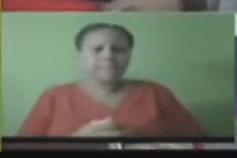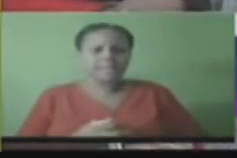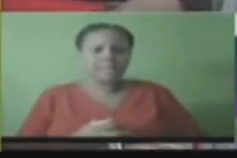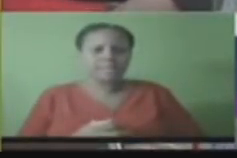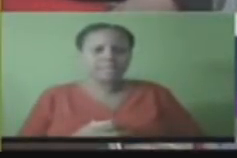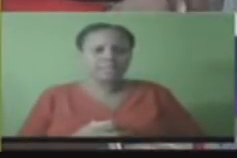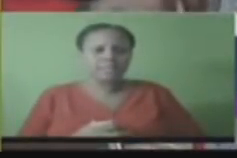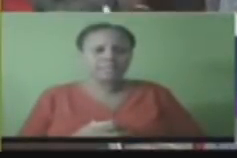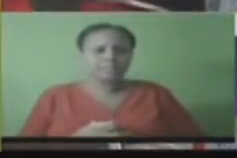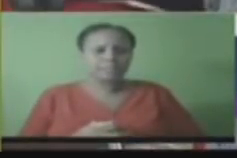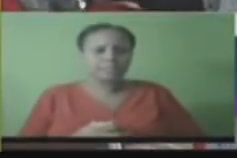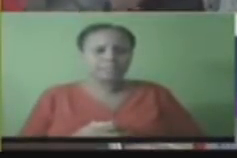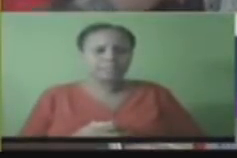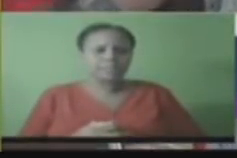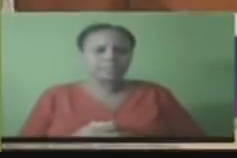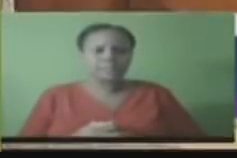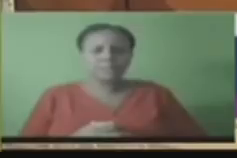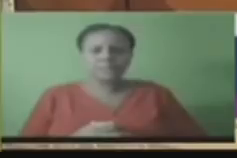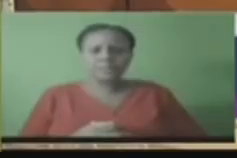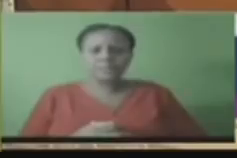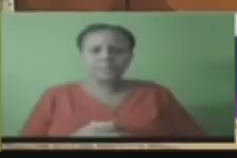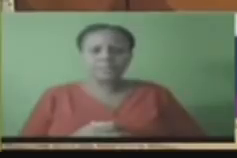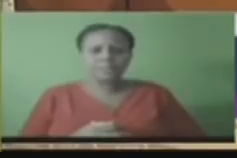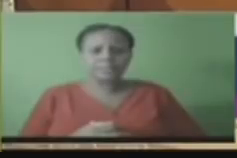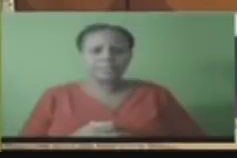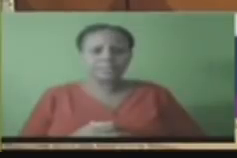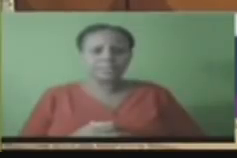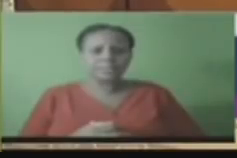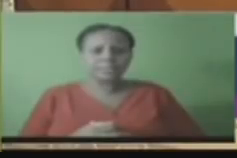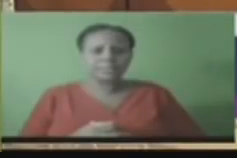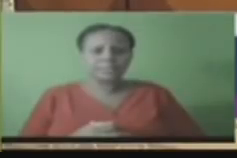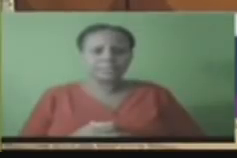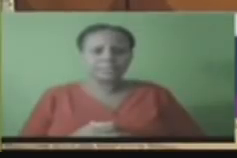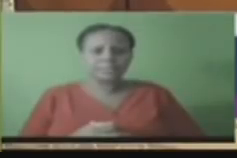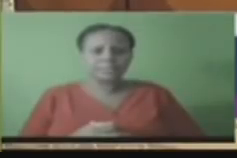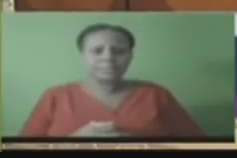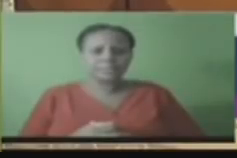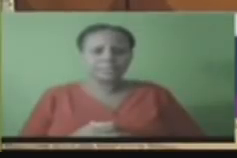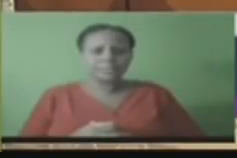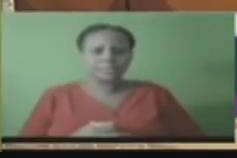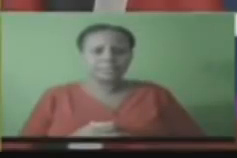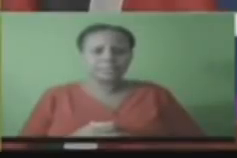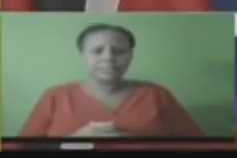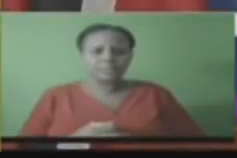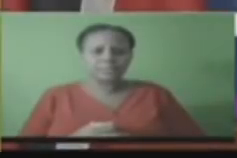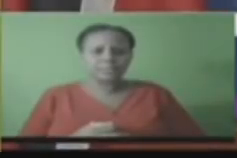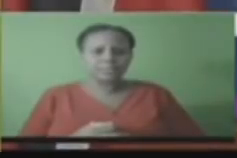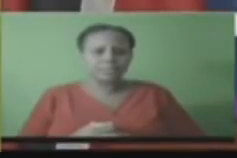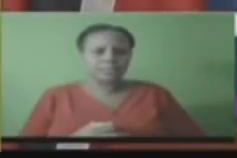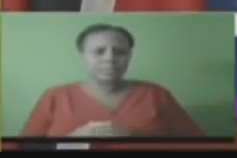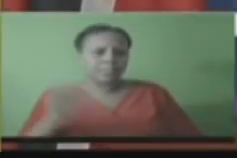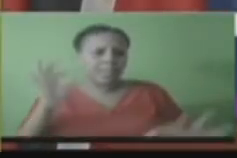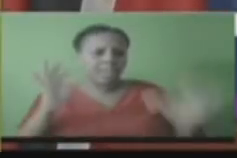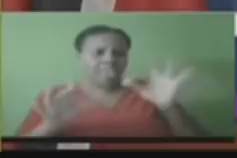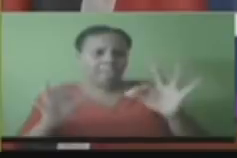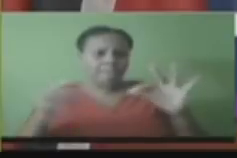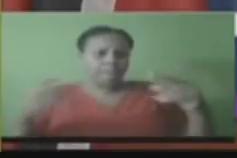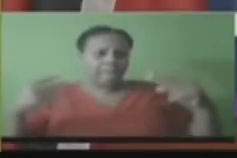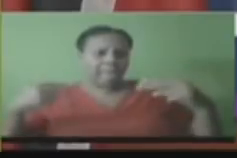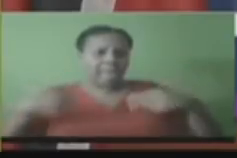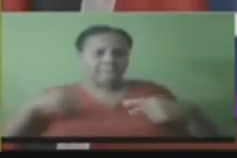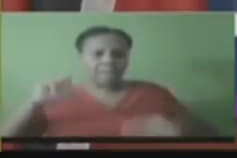Yeah, so generally speaking, just to clarify, if you have your first dose, as in that case, you have an infection with